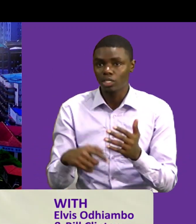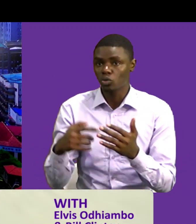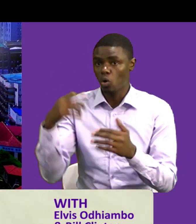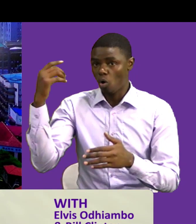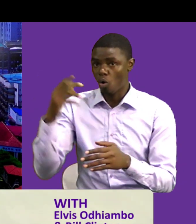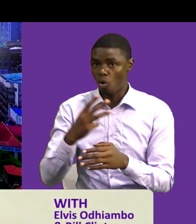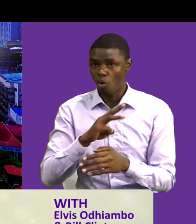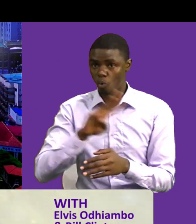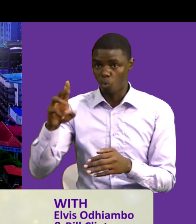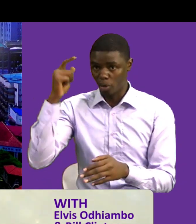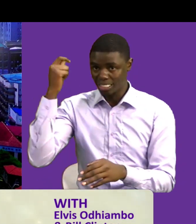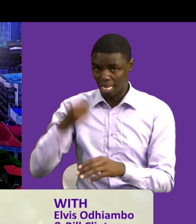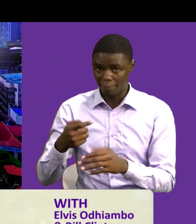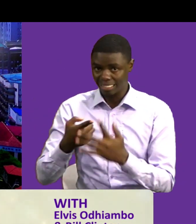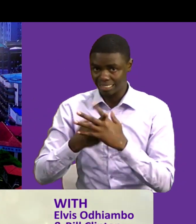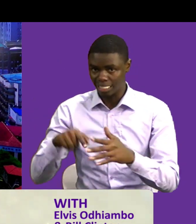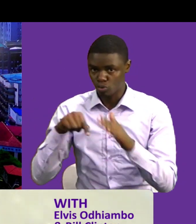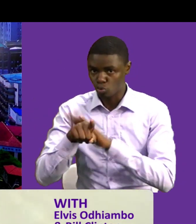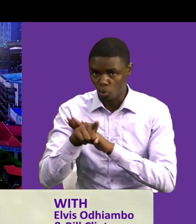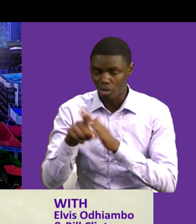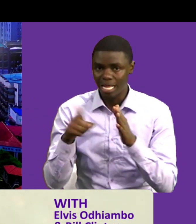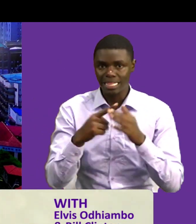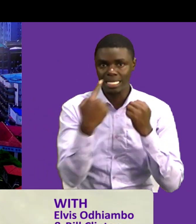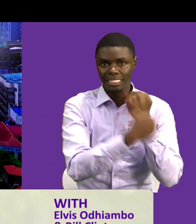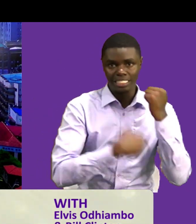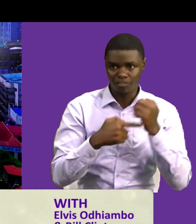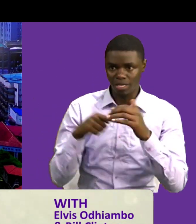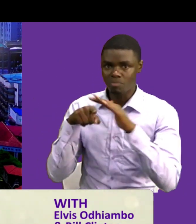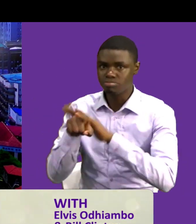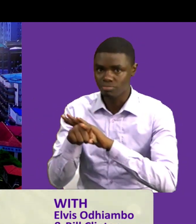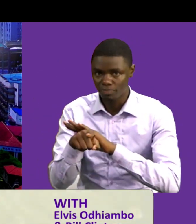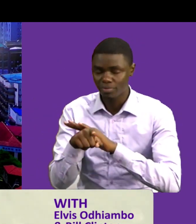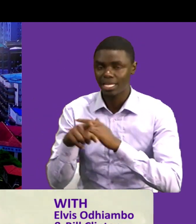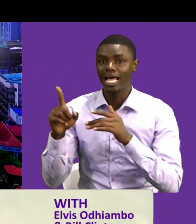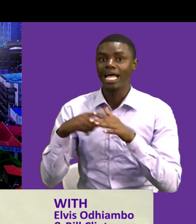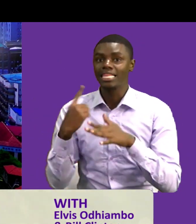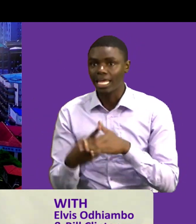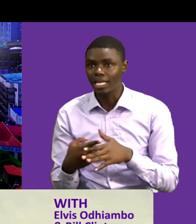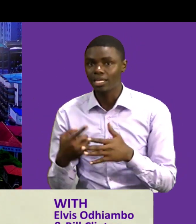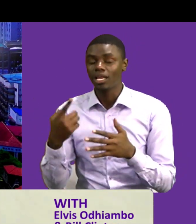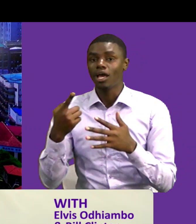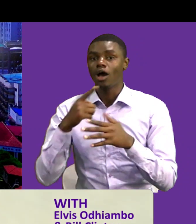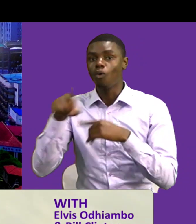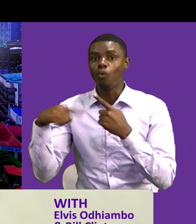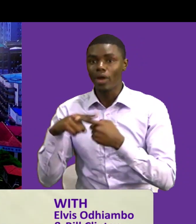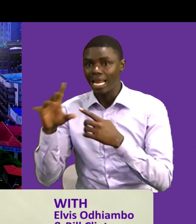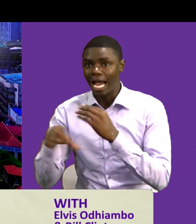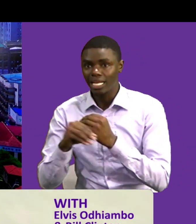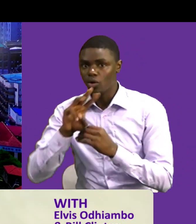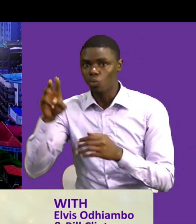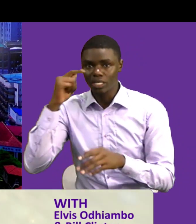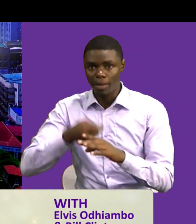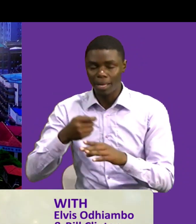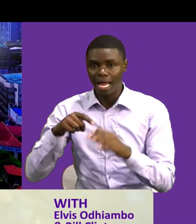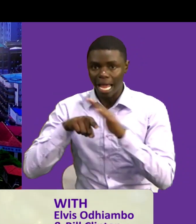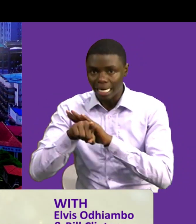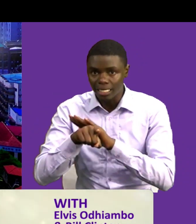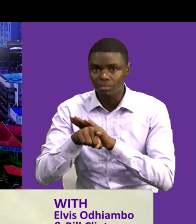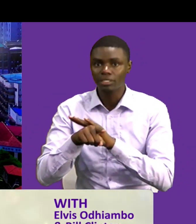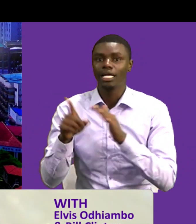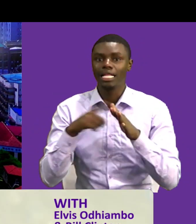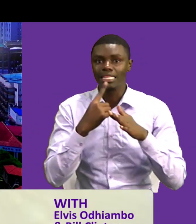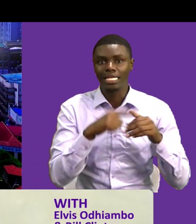to score, then again, Sheffield United equalized. Then when they added, West Ham added the second goal,